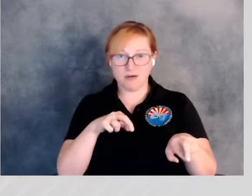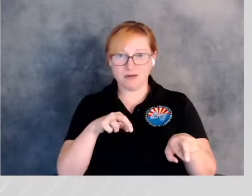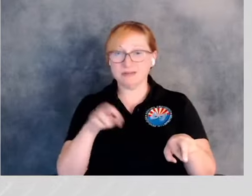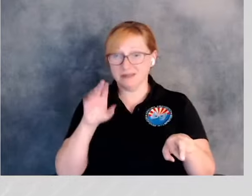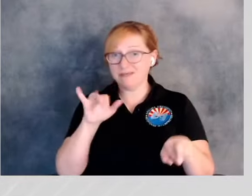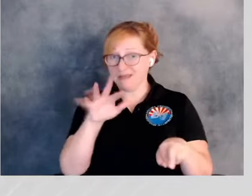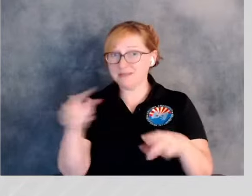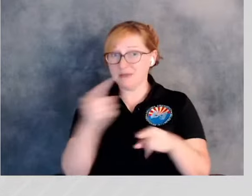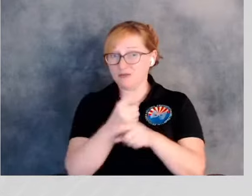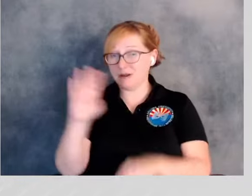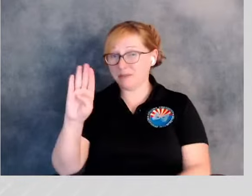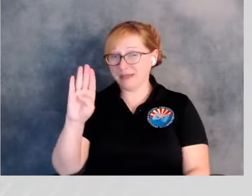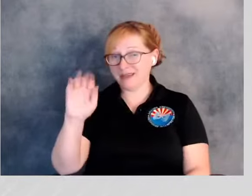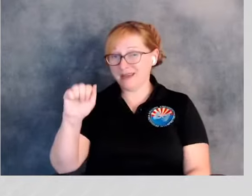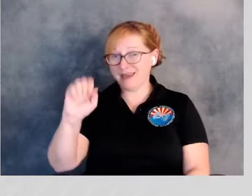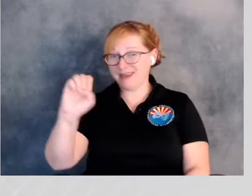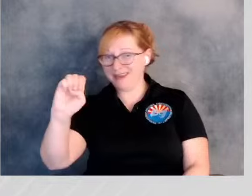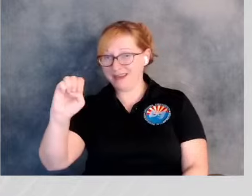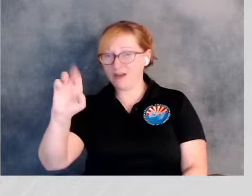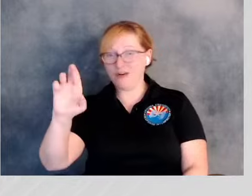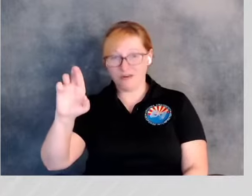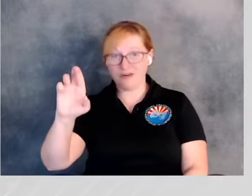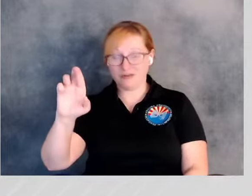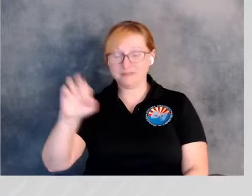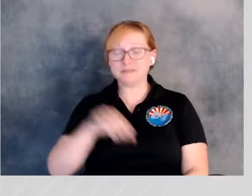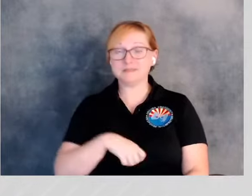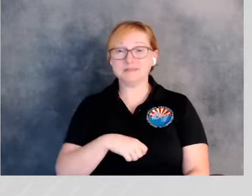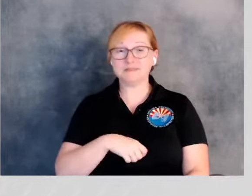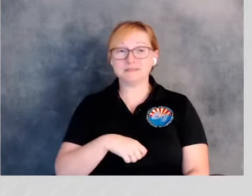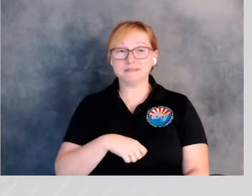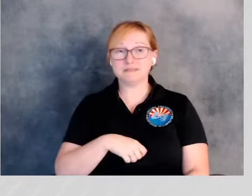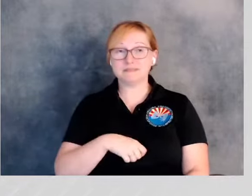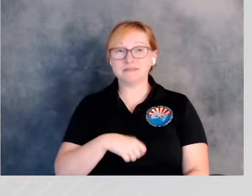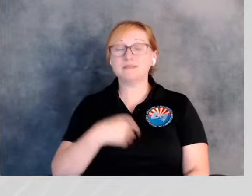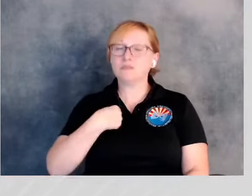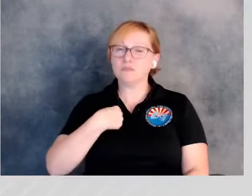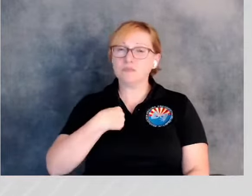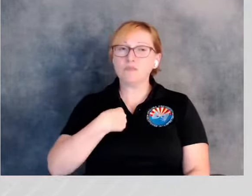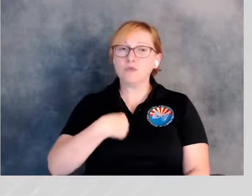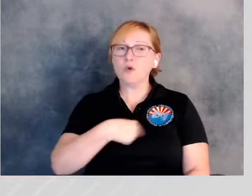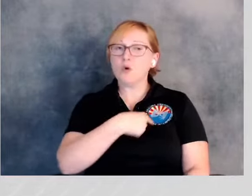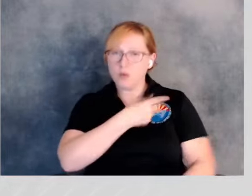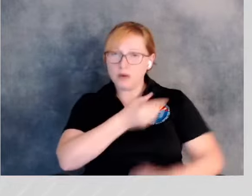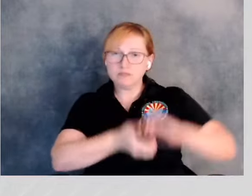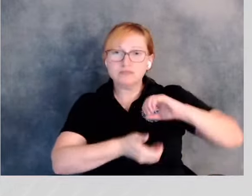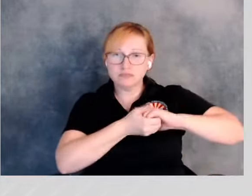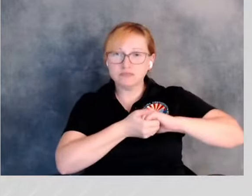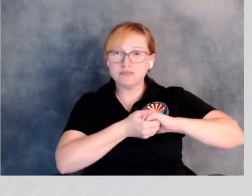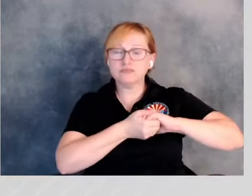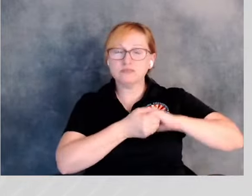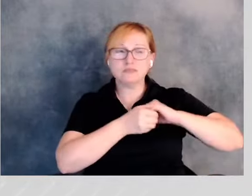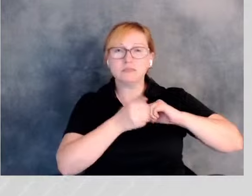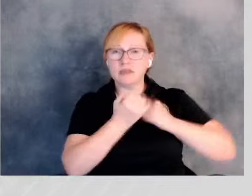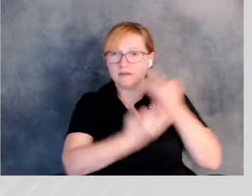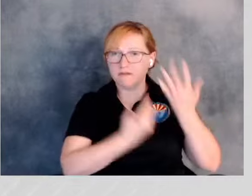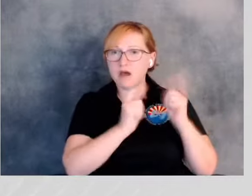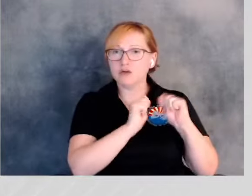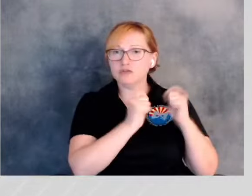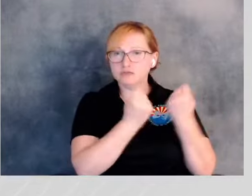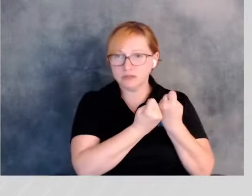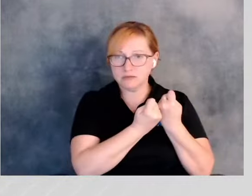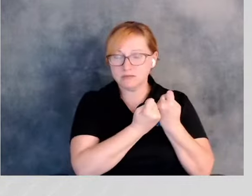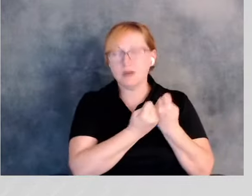We work parallel with the incident management team, but we are here to support the National Forest, and that one in your backyard is the Los